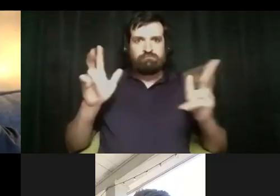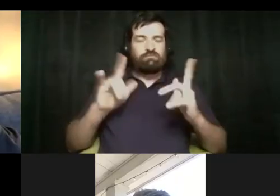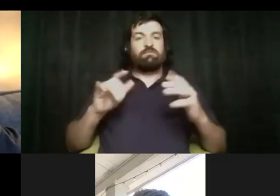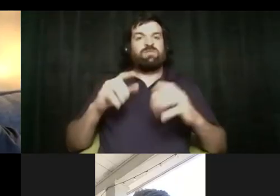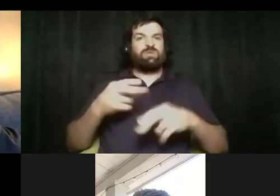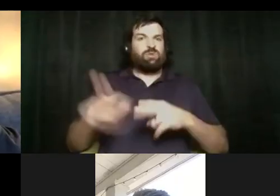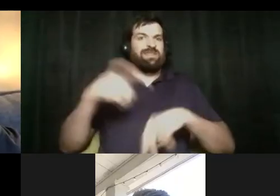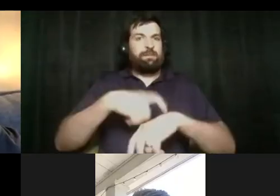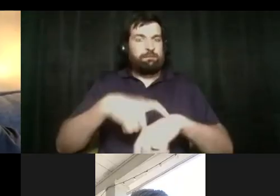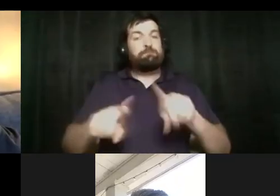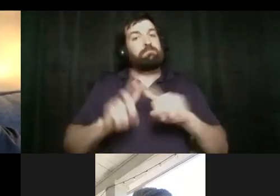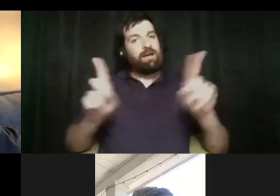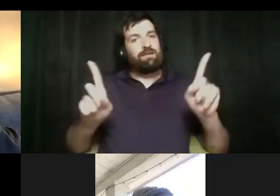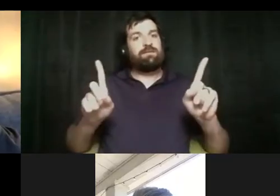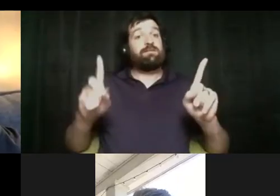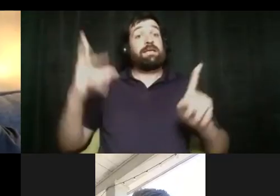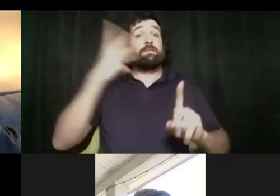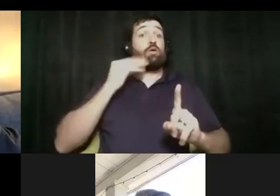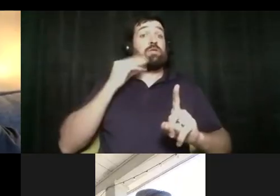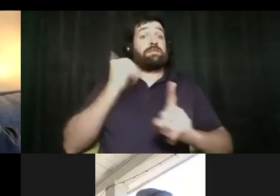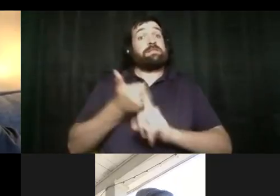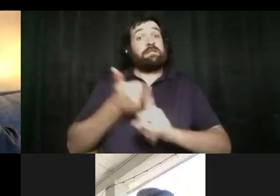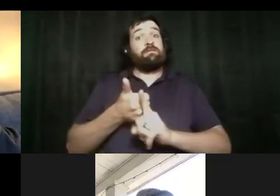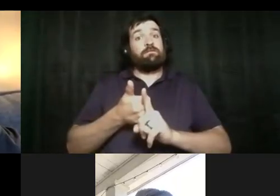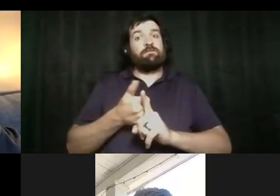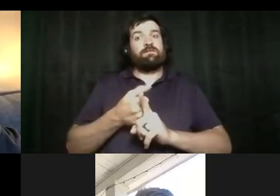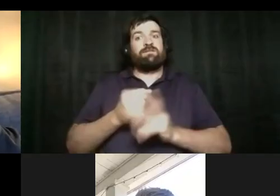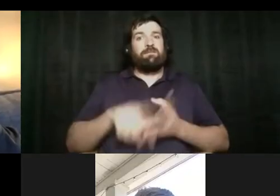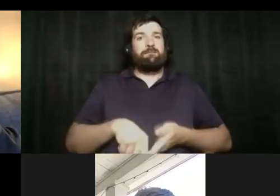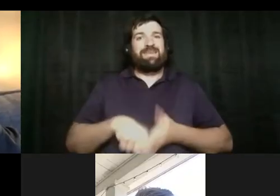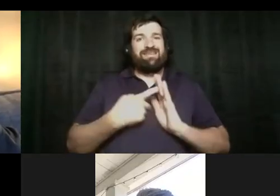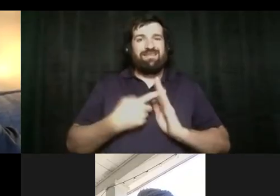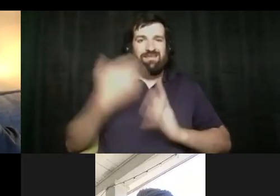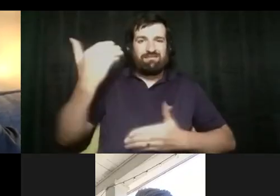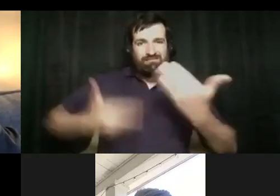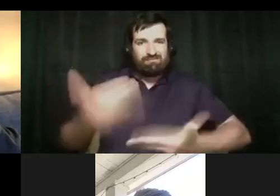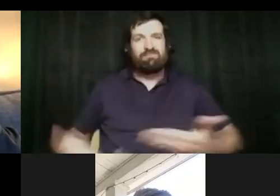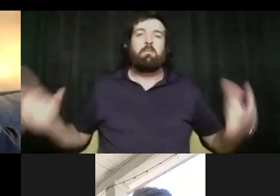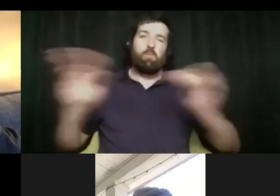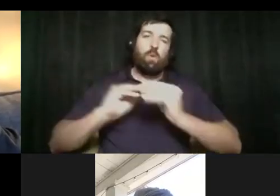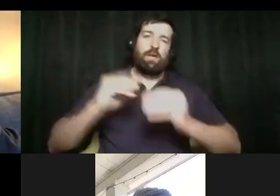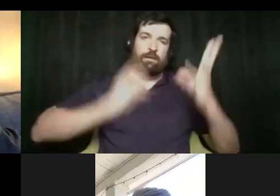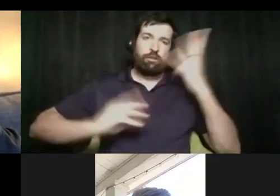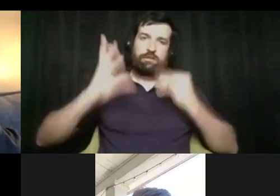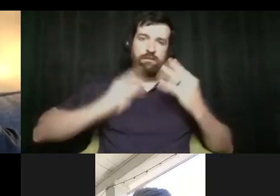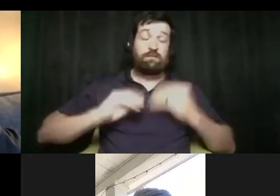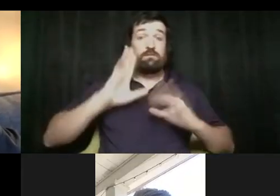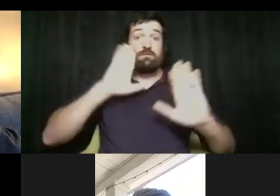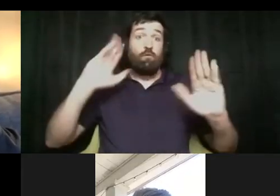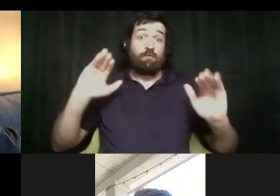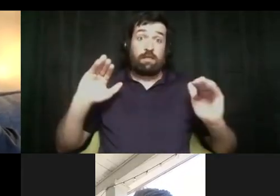that the experience is like the beginning of more experiences, and hopefully the beginning